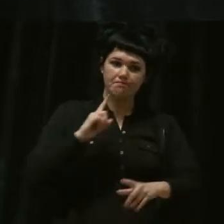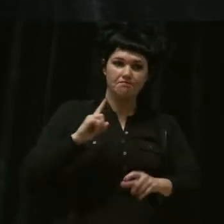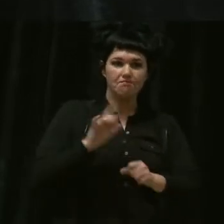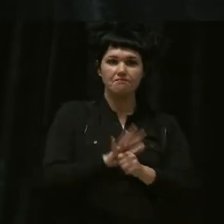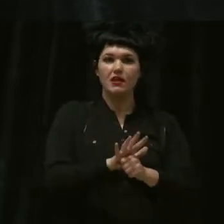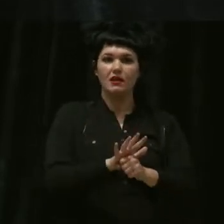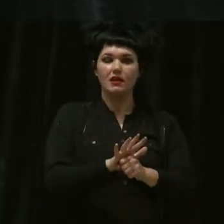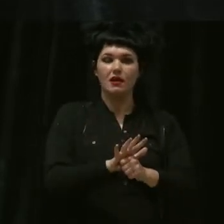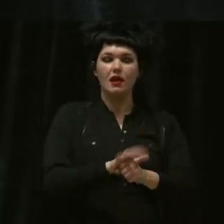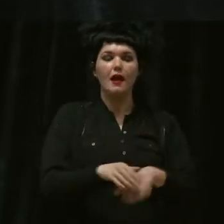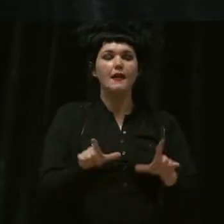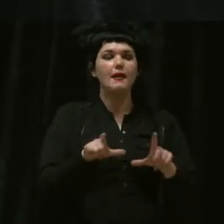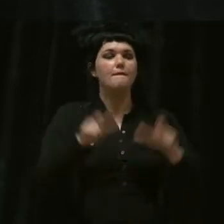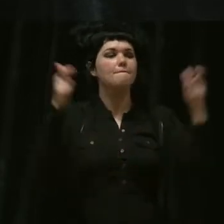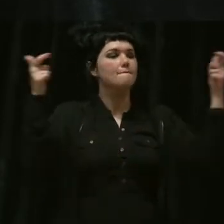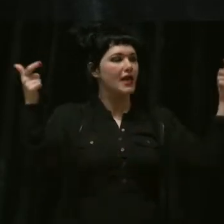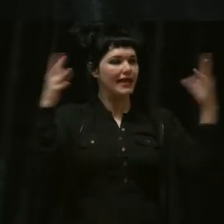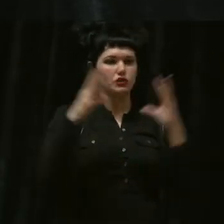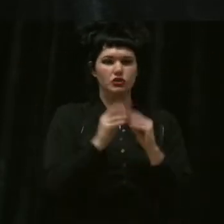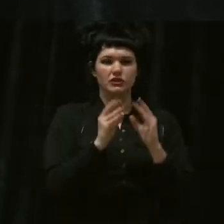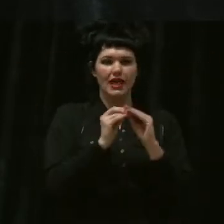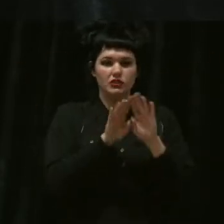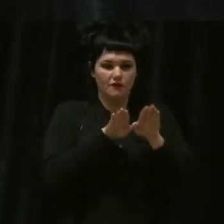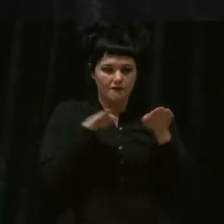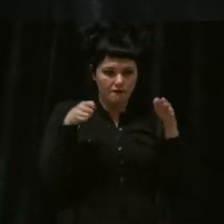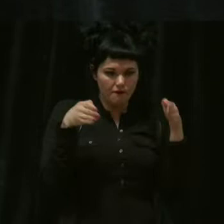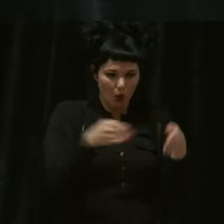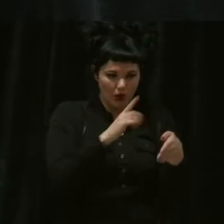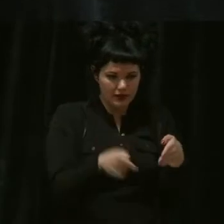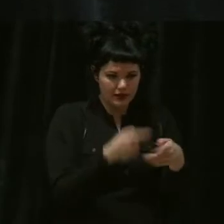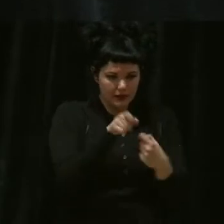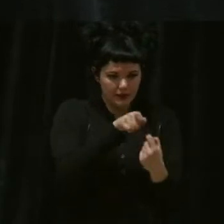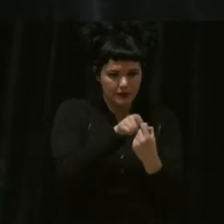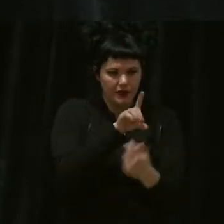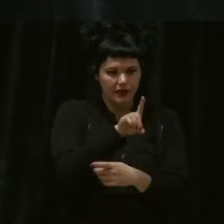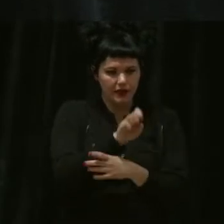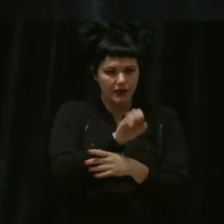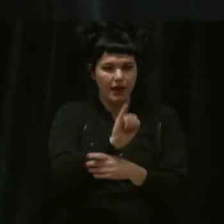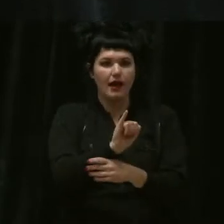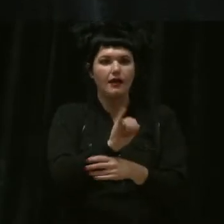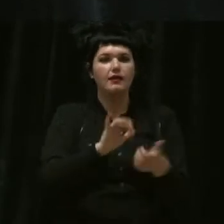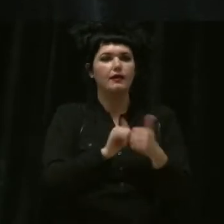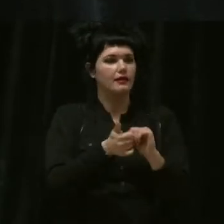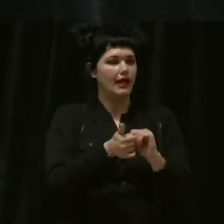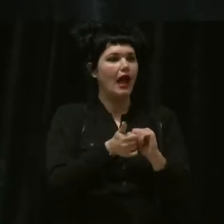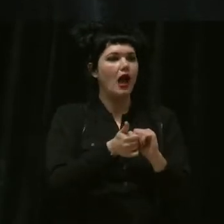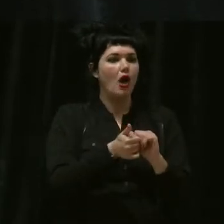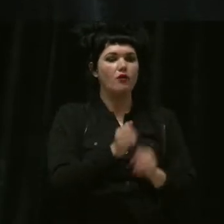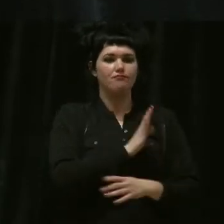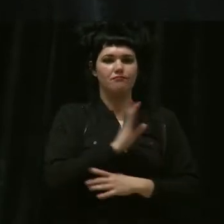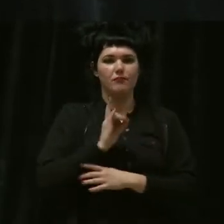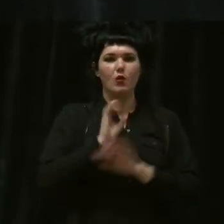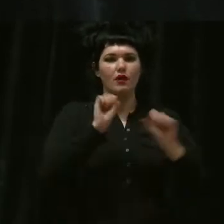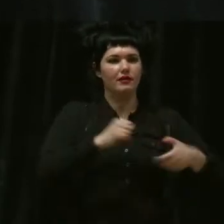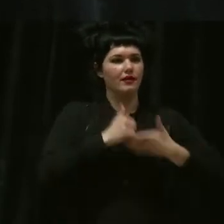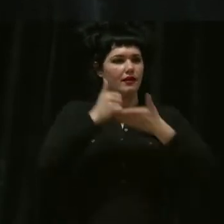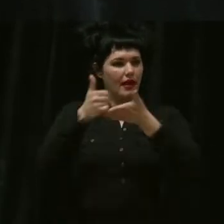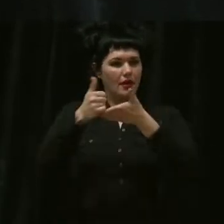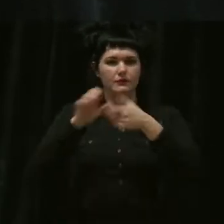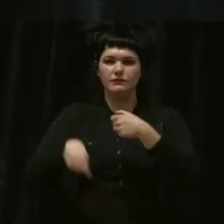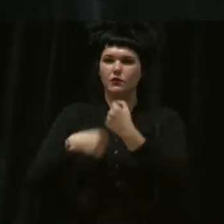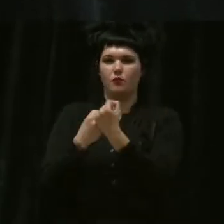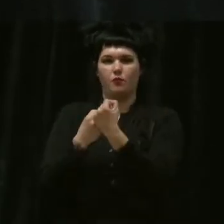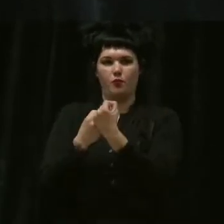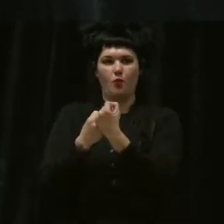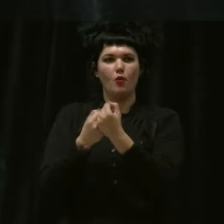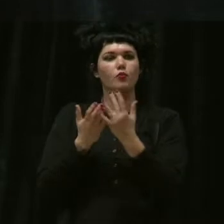a major session focusing on DEI and how they can be helpful and supportive with respect to